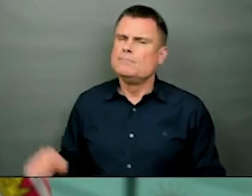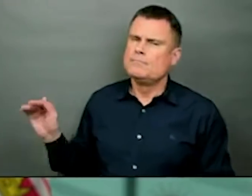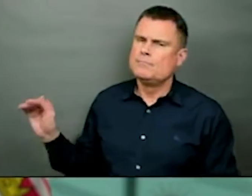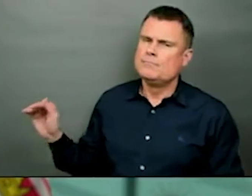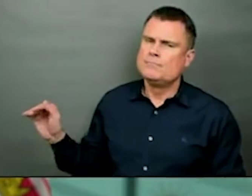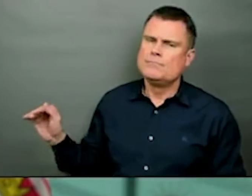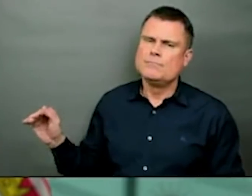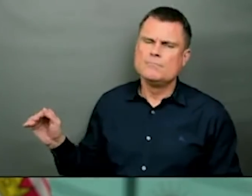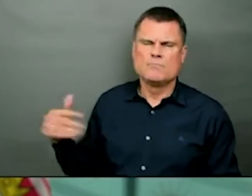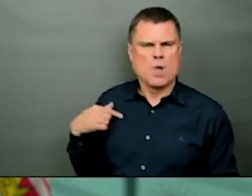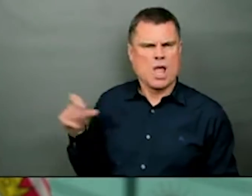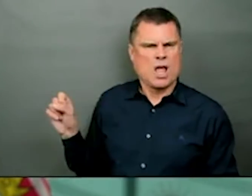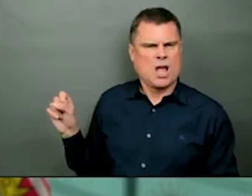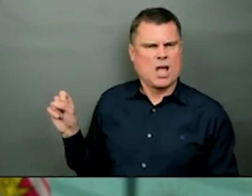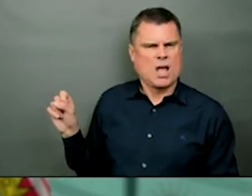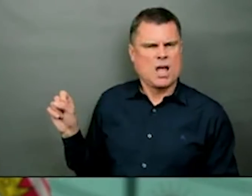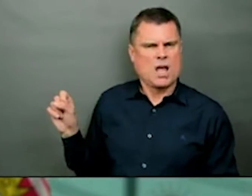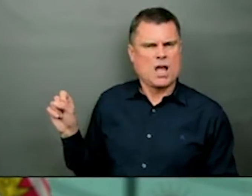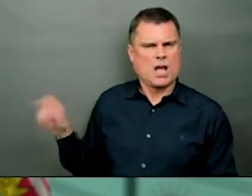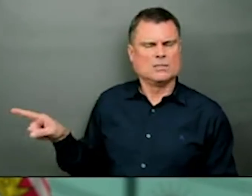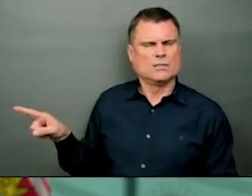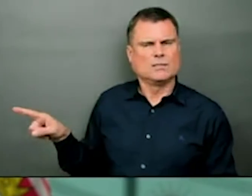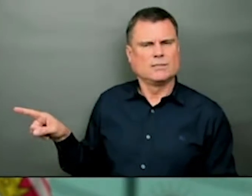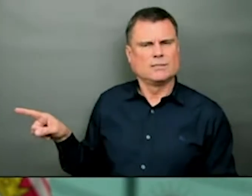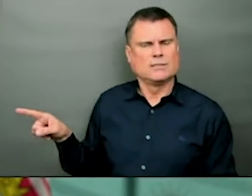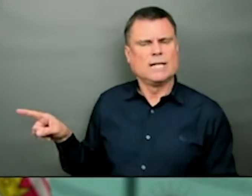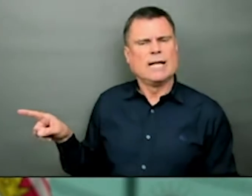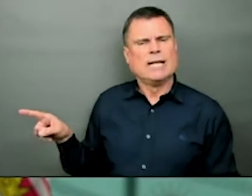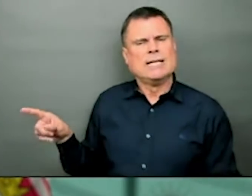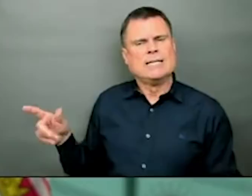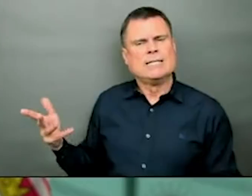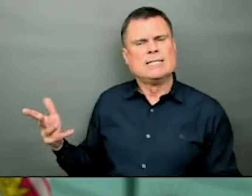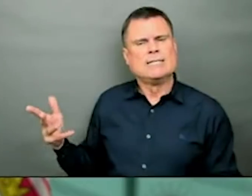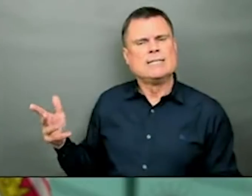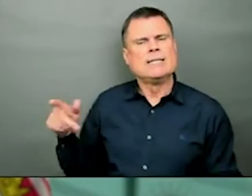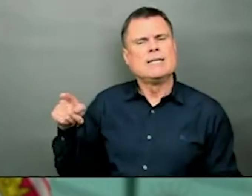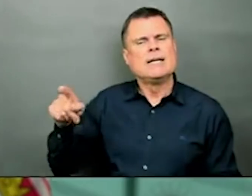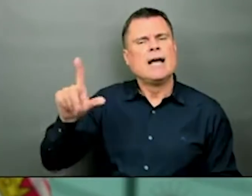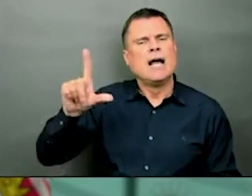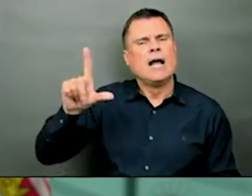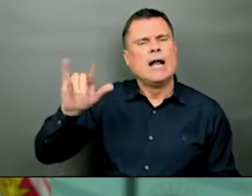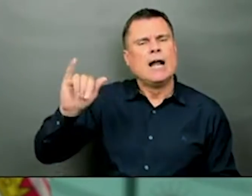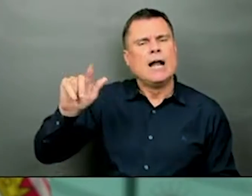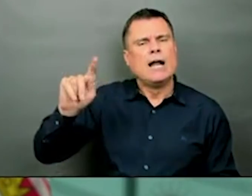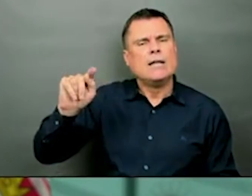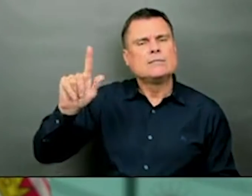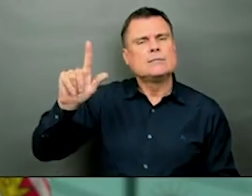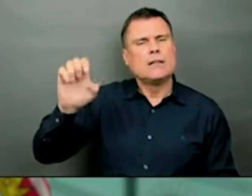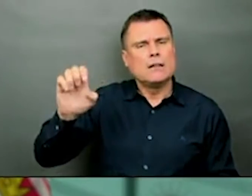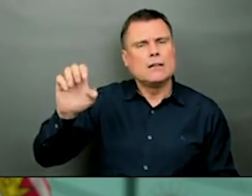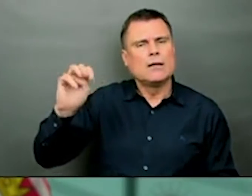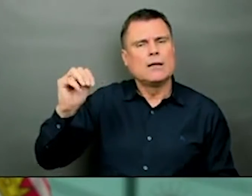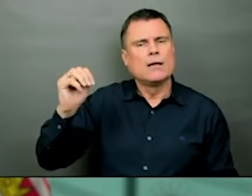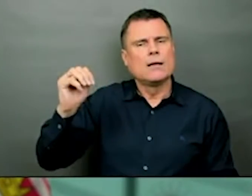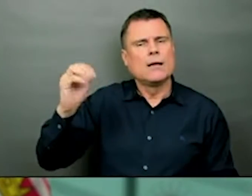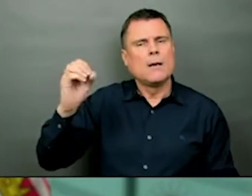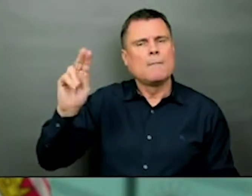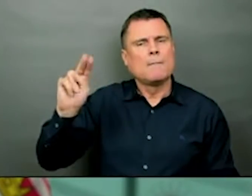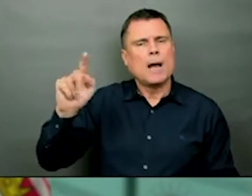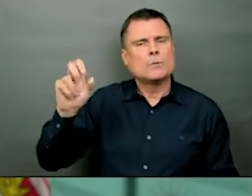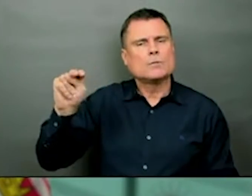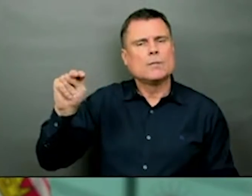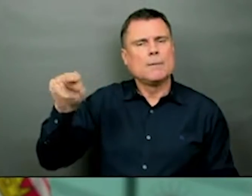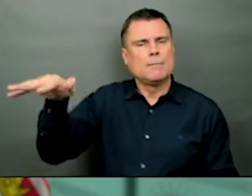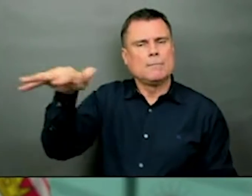I'd like to ask about, first, the situation at Little Mountain. The executive director there has